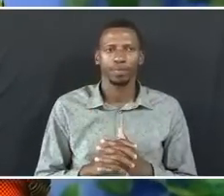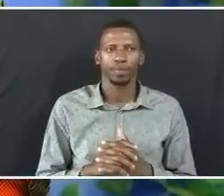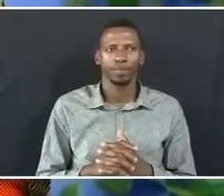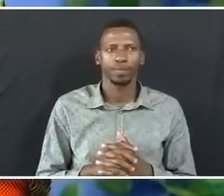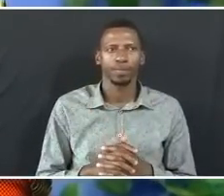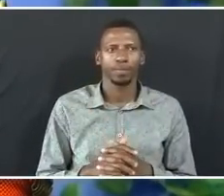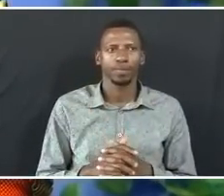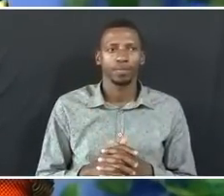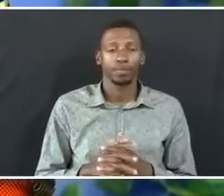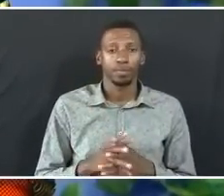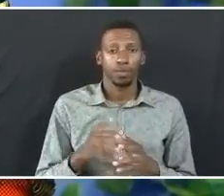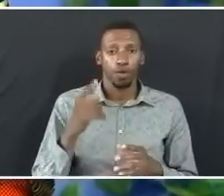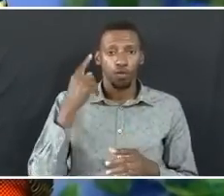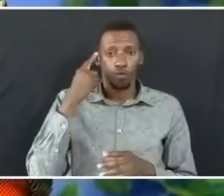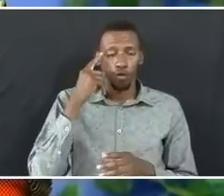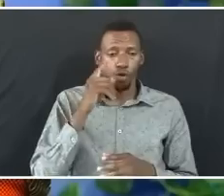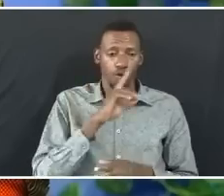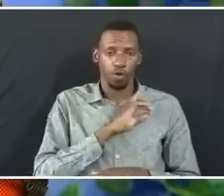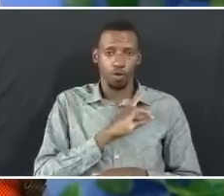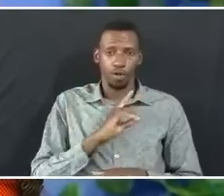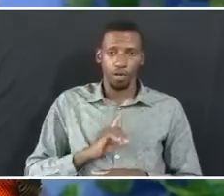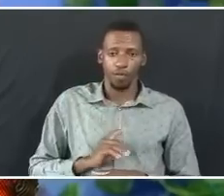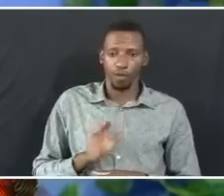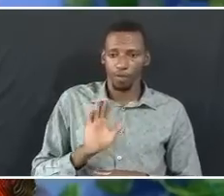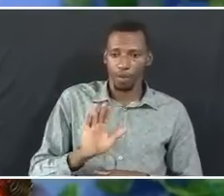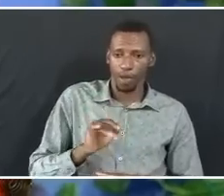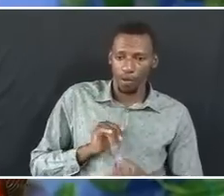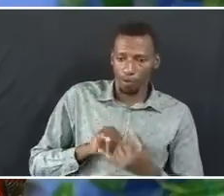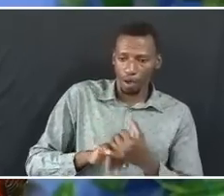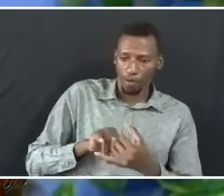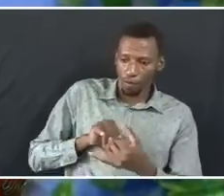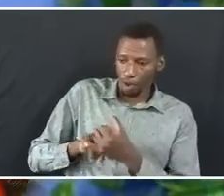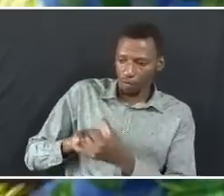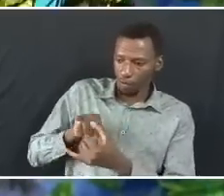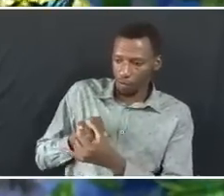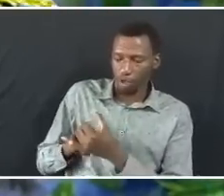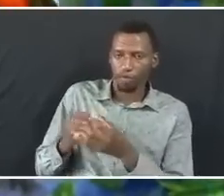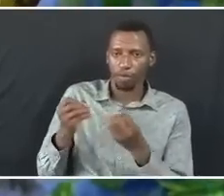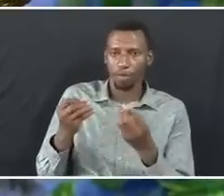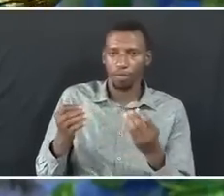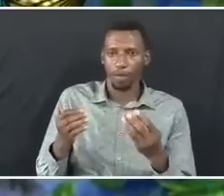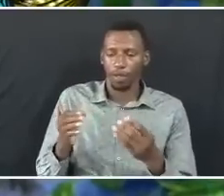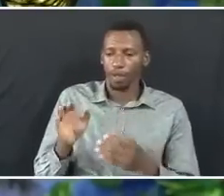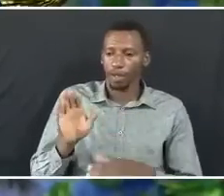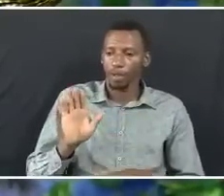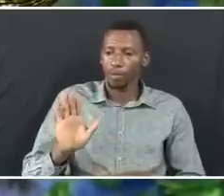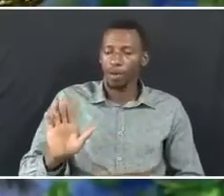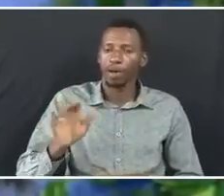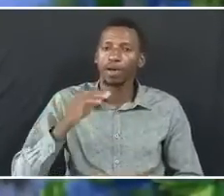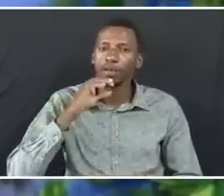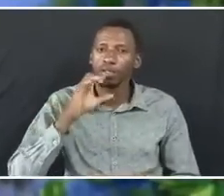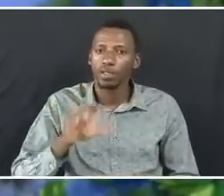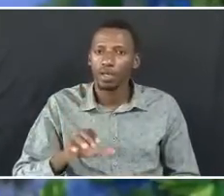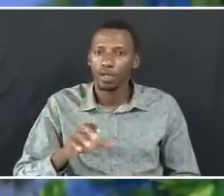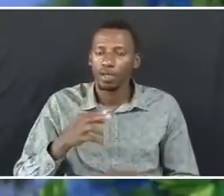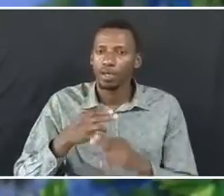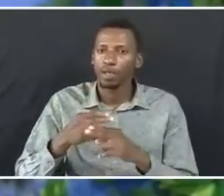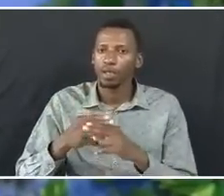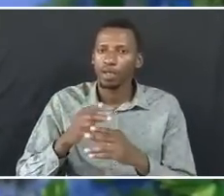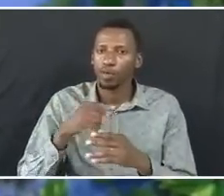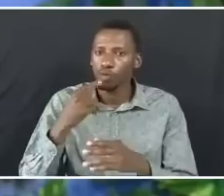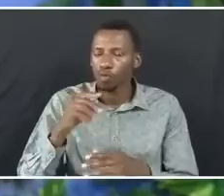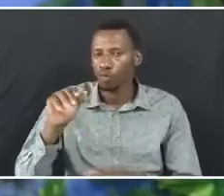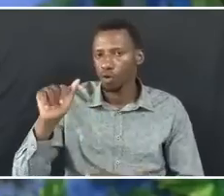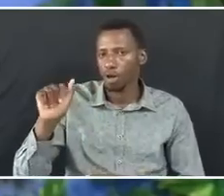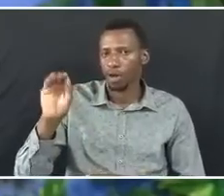And for the many women he had, his son Absalom slept with them. Broad